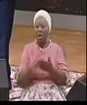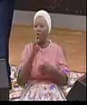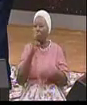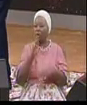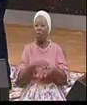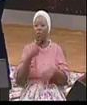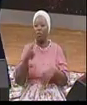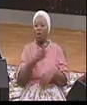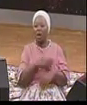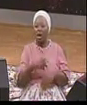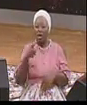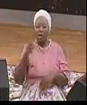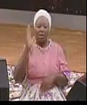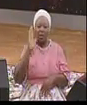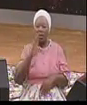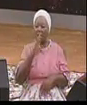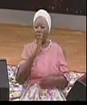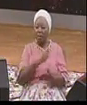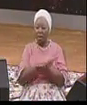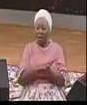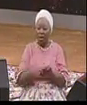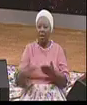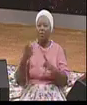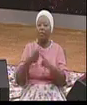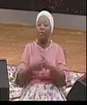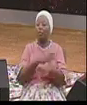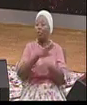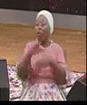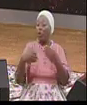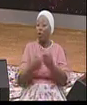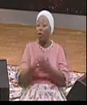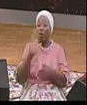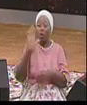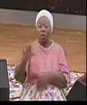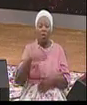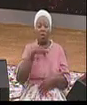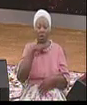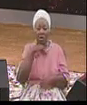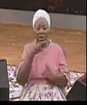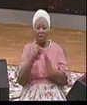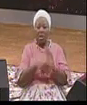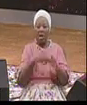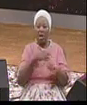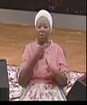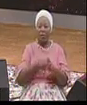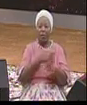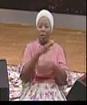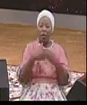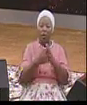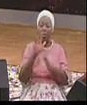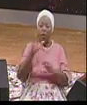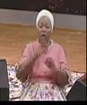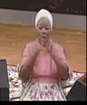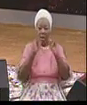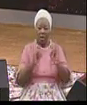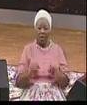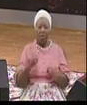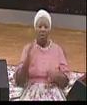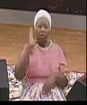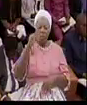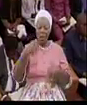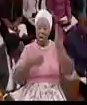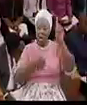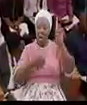ye shall be clean from all your filthiness, and from all your idols will